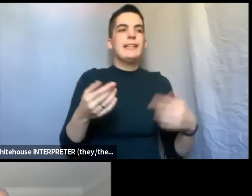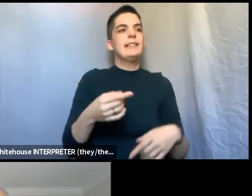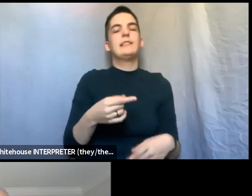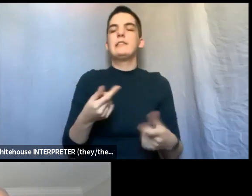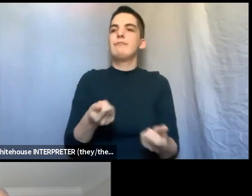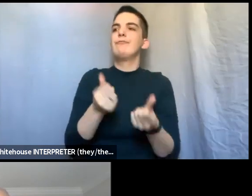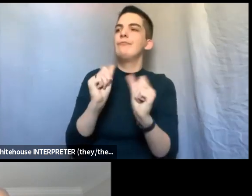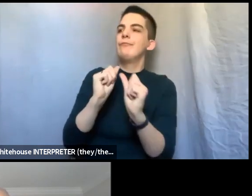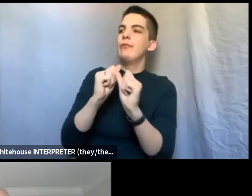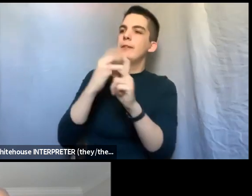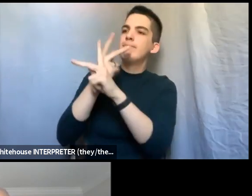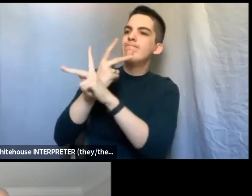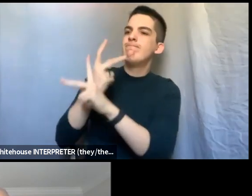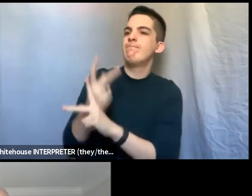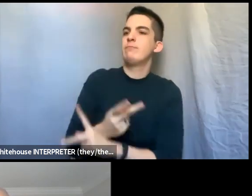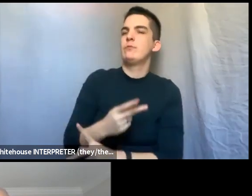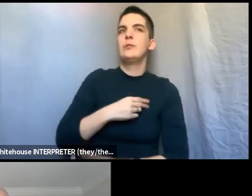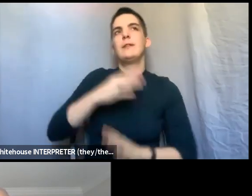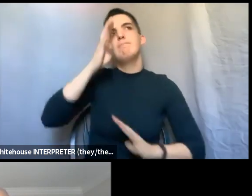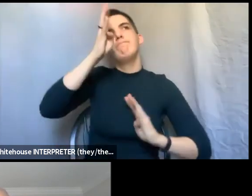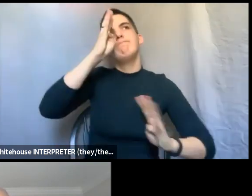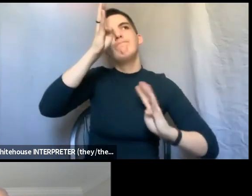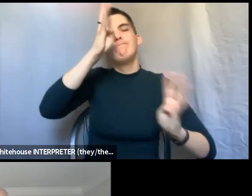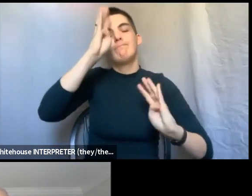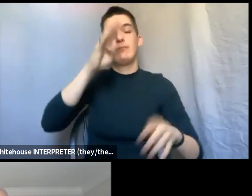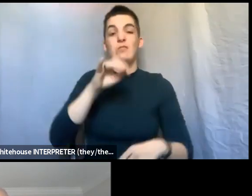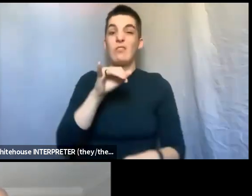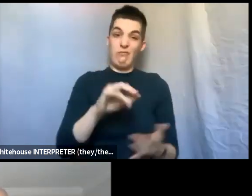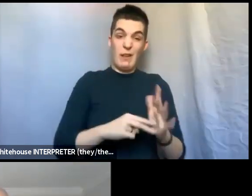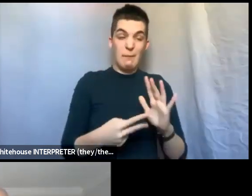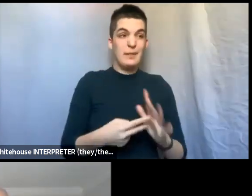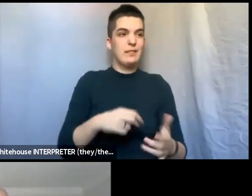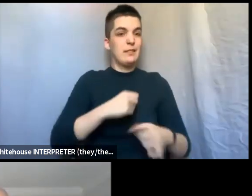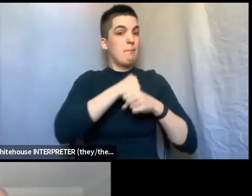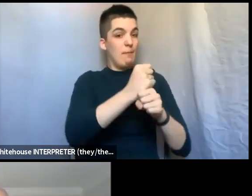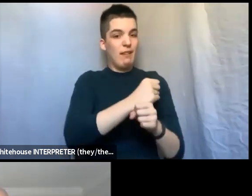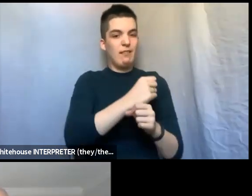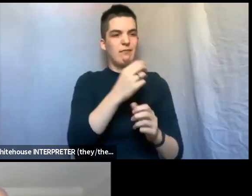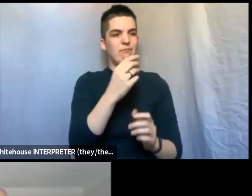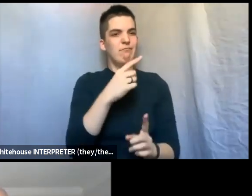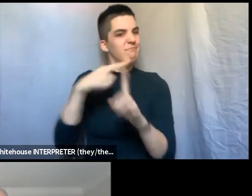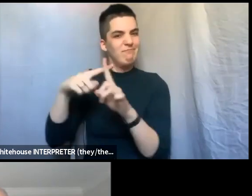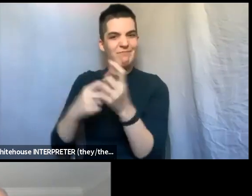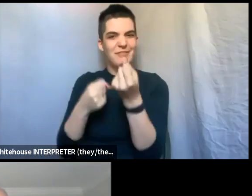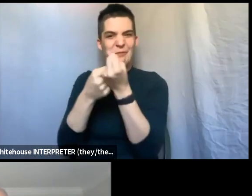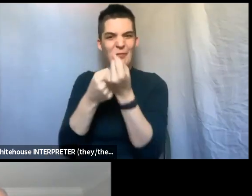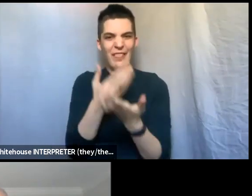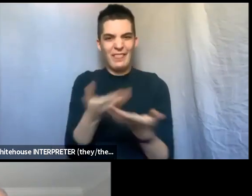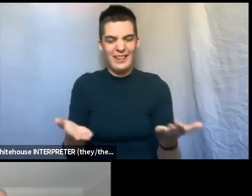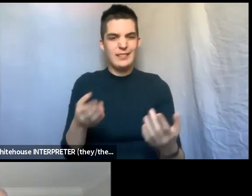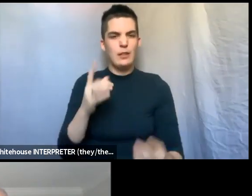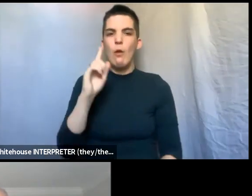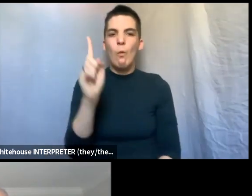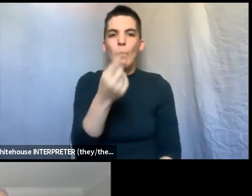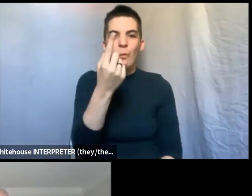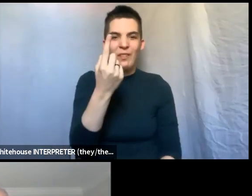and ideas. And that means making and supporting things that only artists can